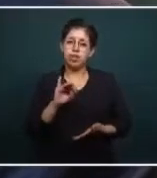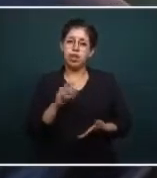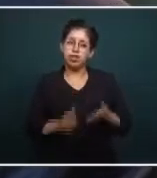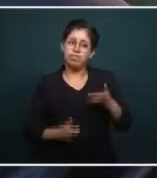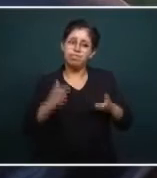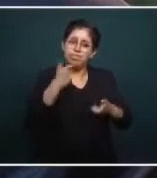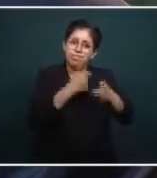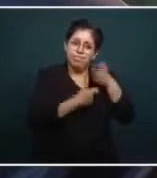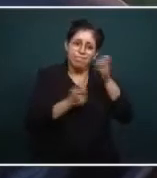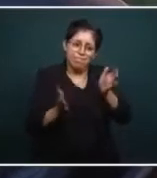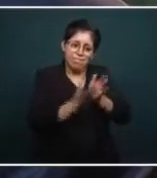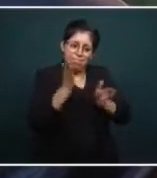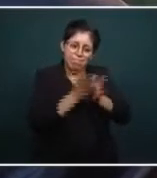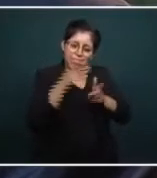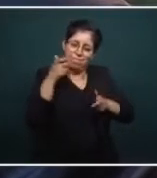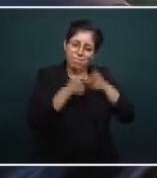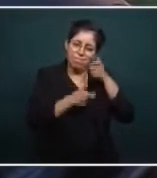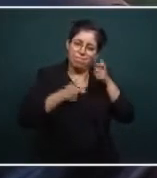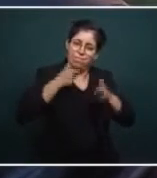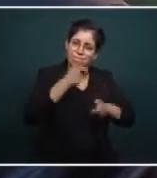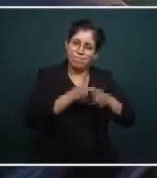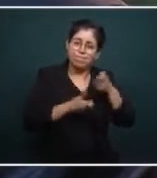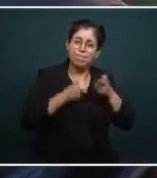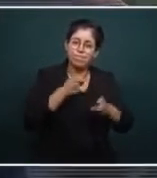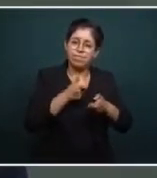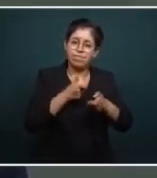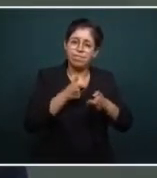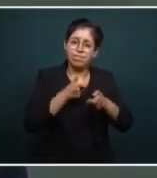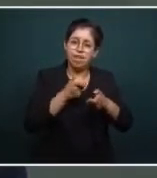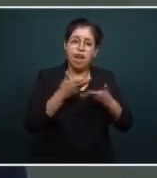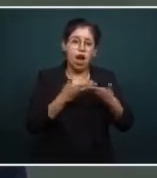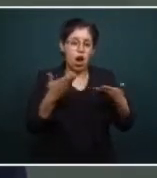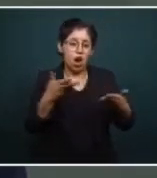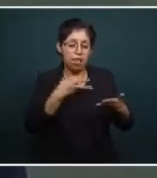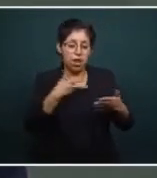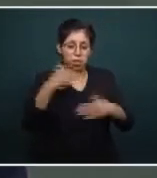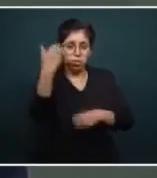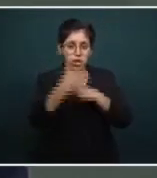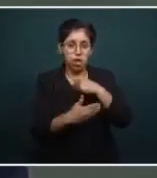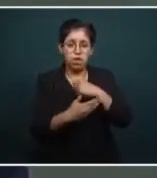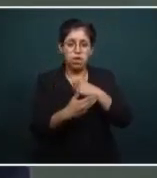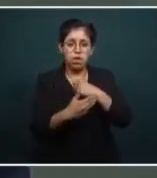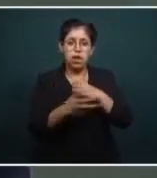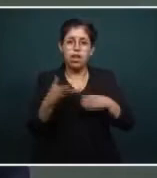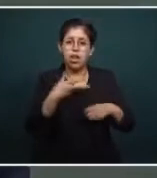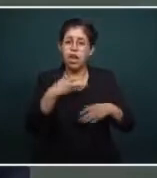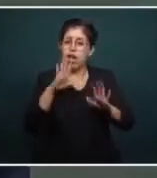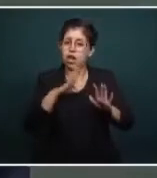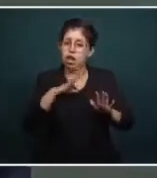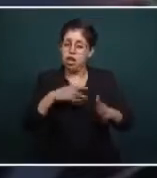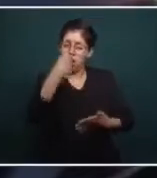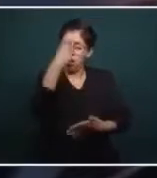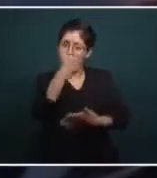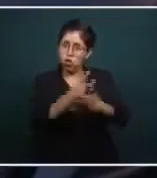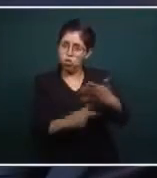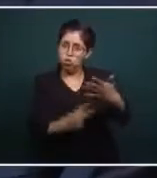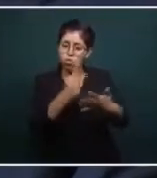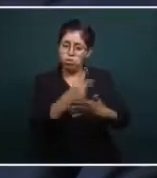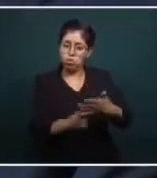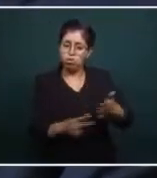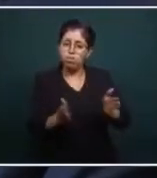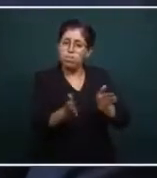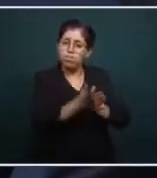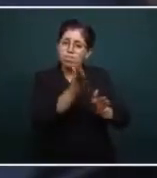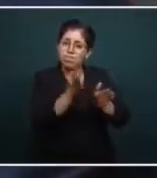inversión, dinero, had an del investment presupuesto, que es dinero of our del pueblo. budget. That's Ya the tenemos un people's plan money, and we have a plan Para